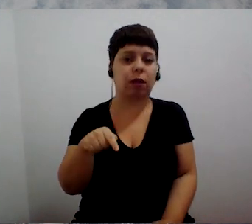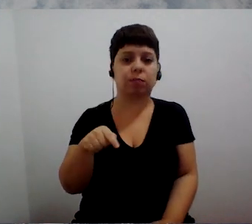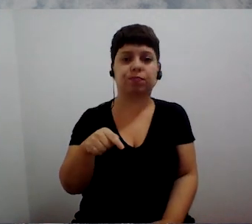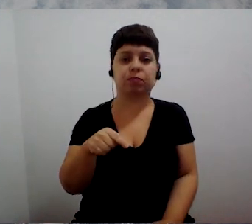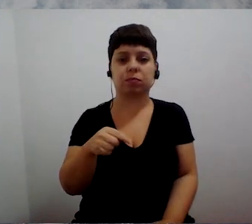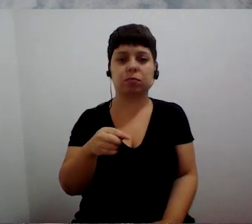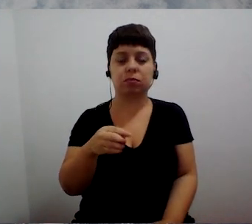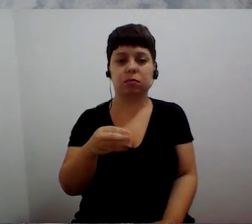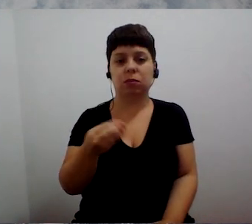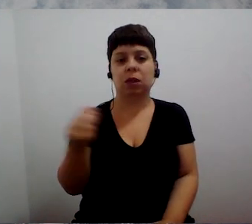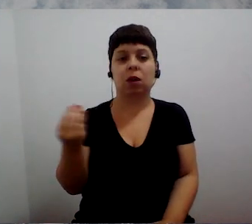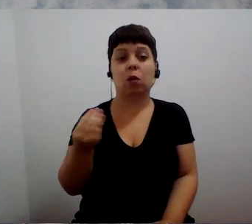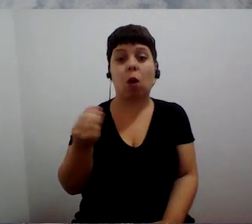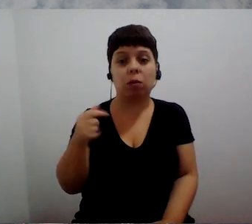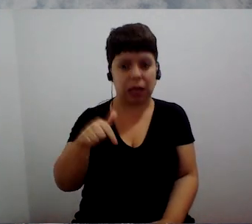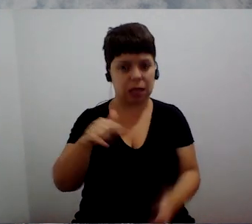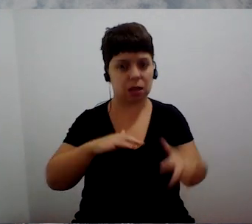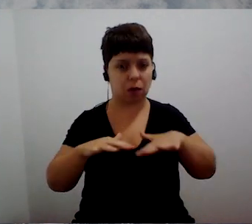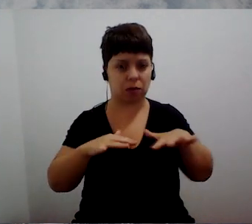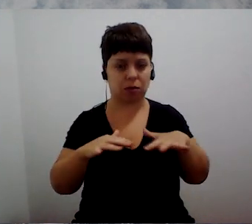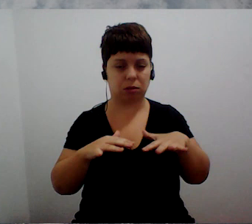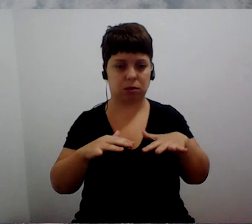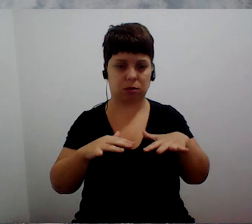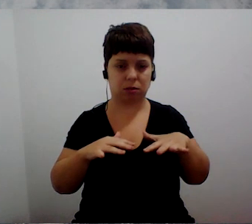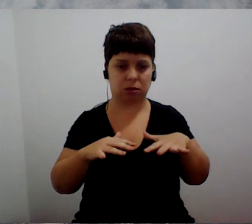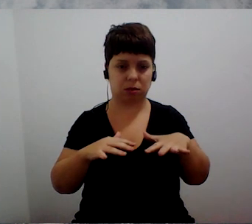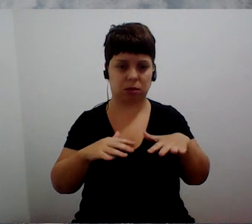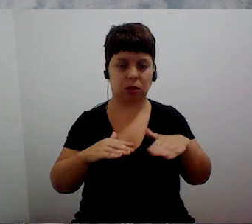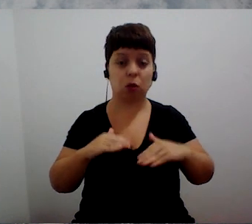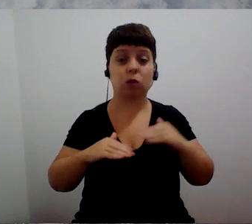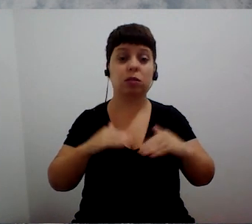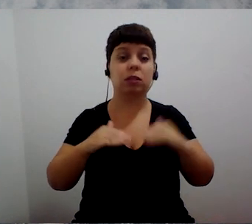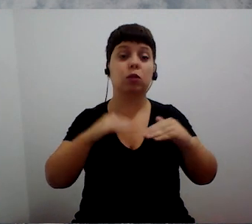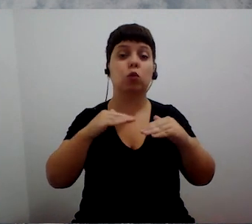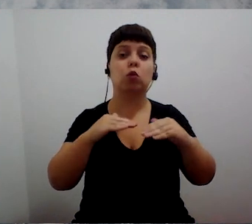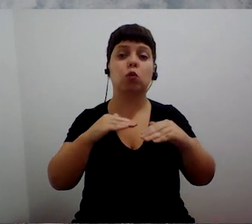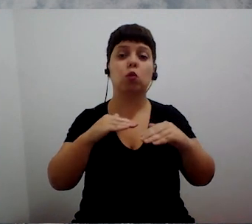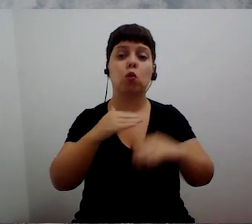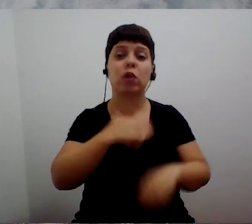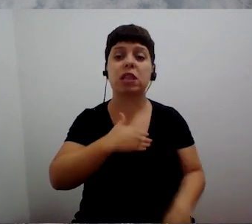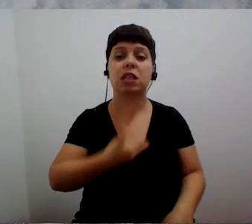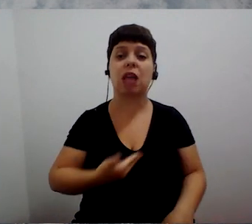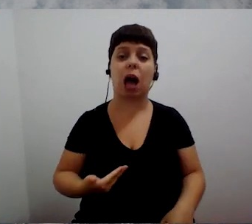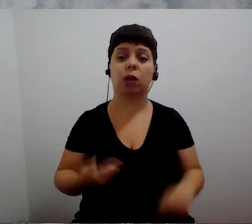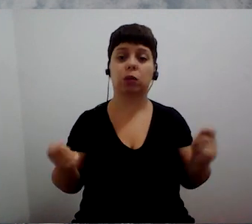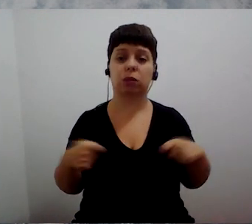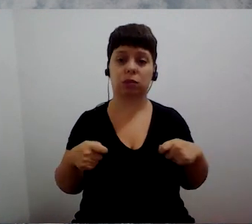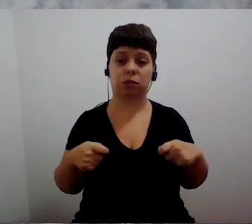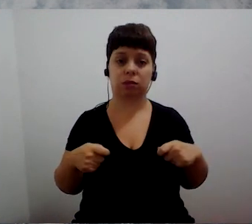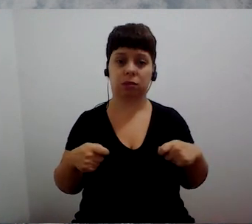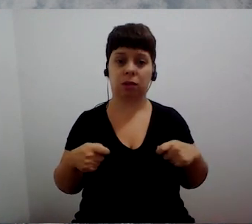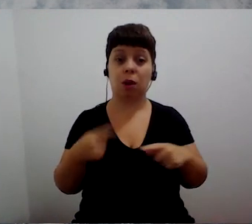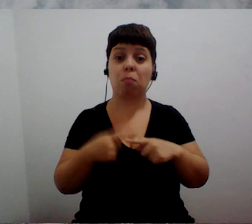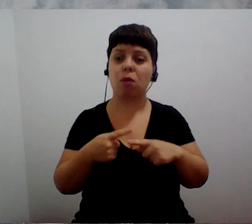we also on this movement build up on the state capacities. It's very hard to bring